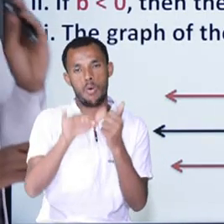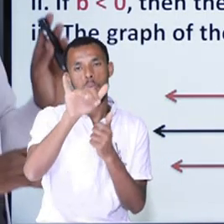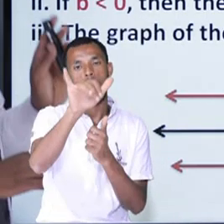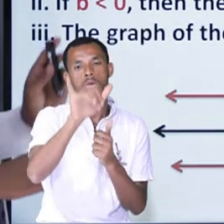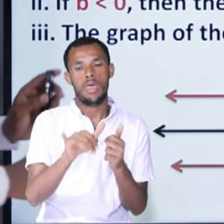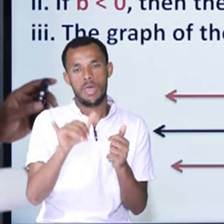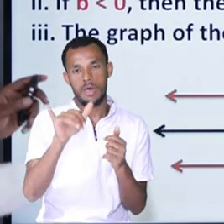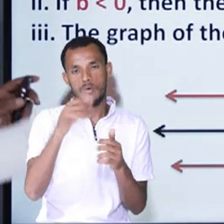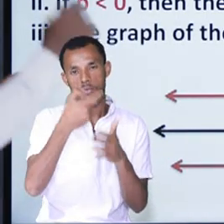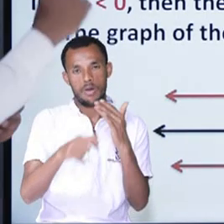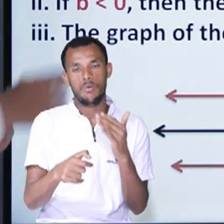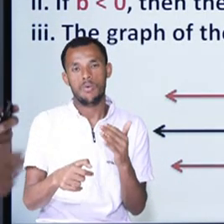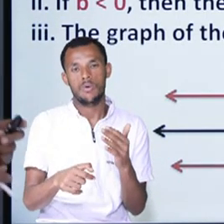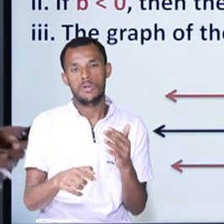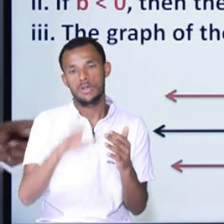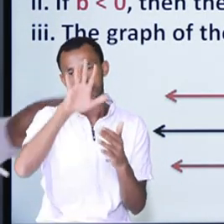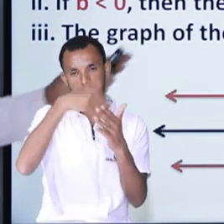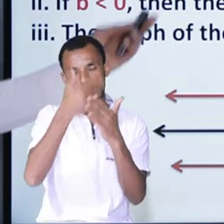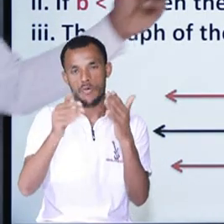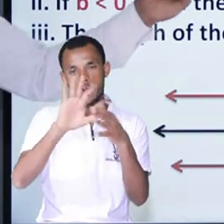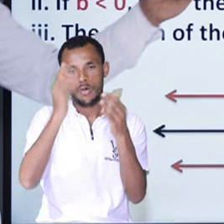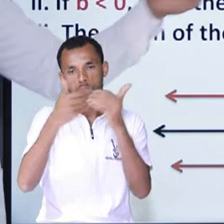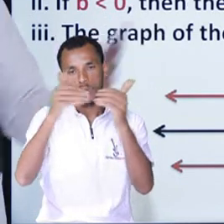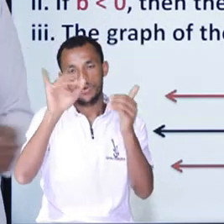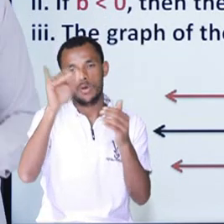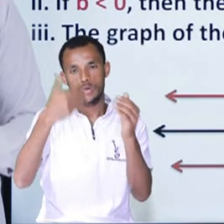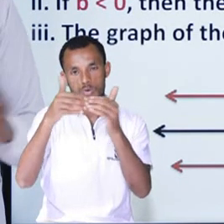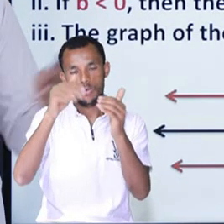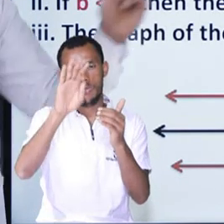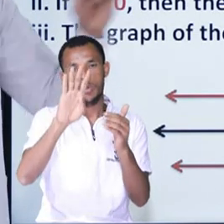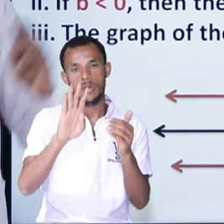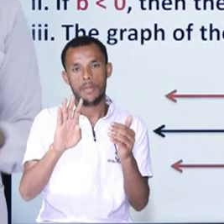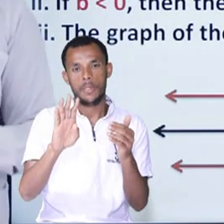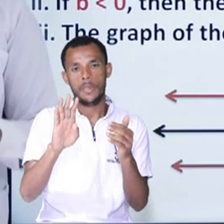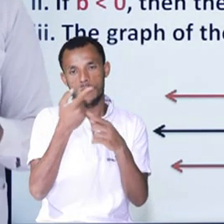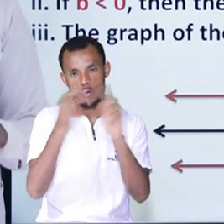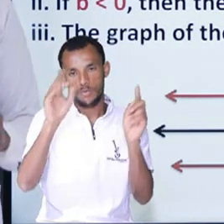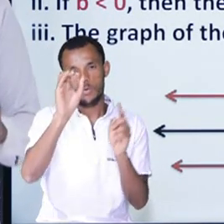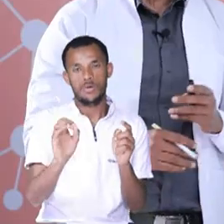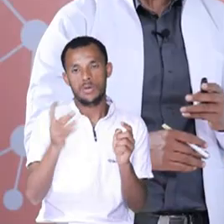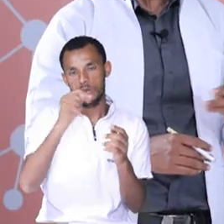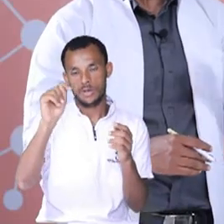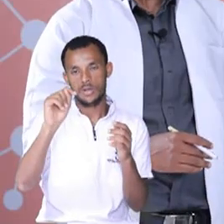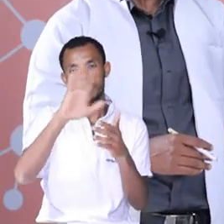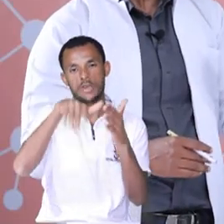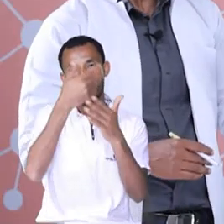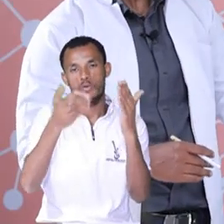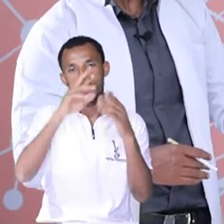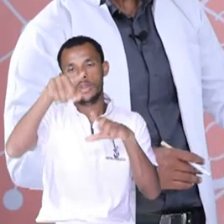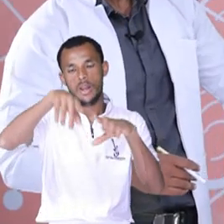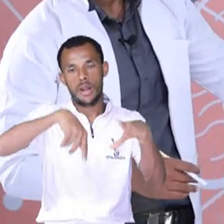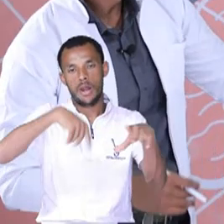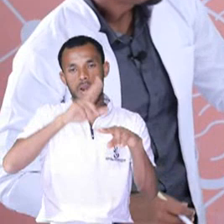y values. So the graph of an equation of y is equal to b is where b is different from 0. The graph or the